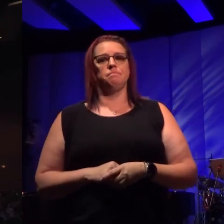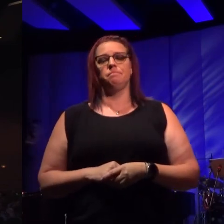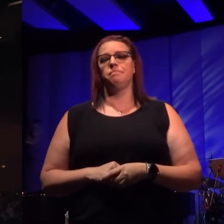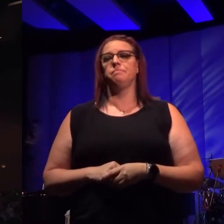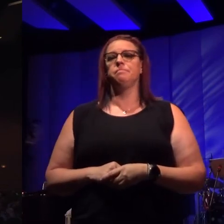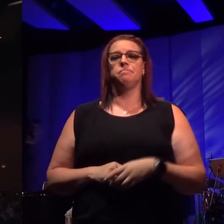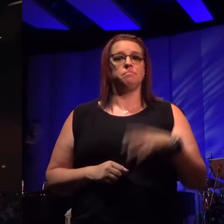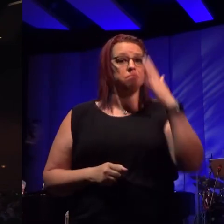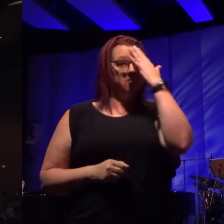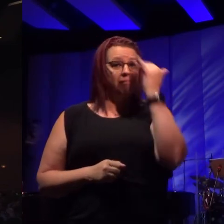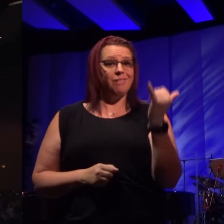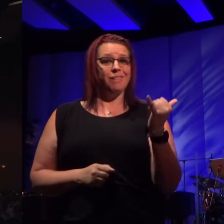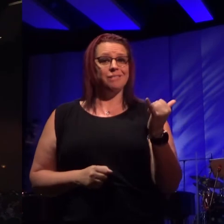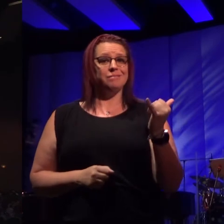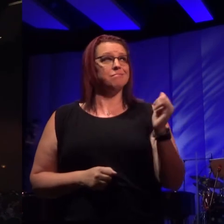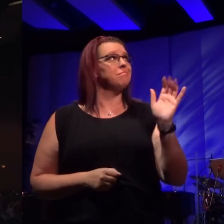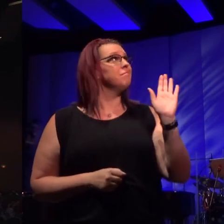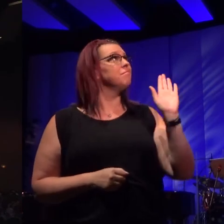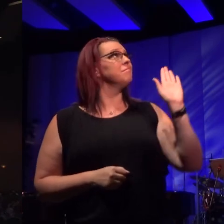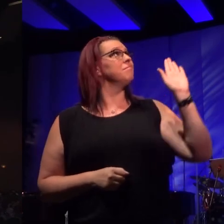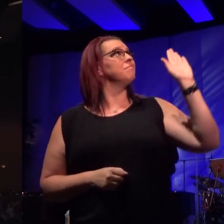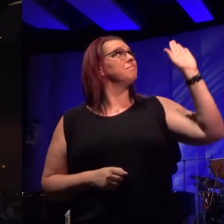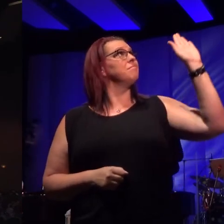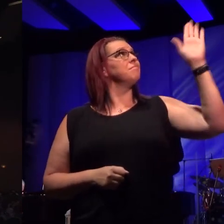for thou art with me.